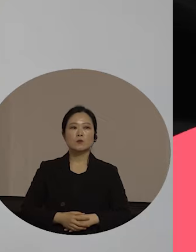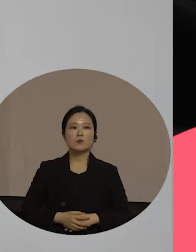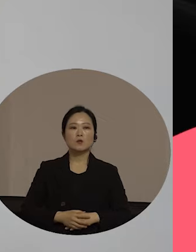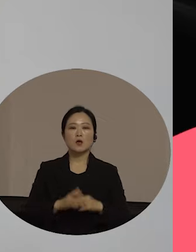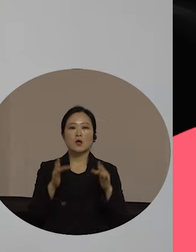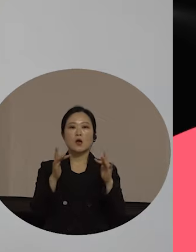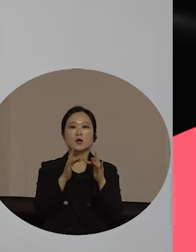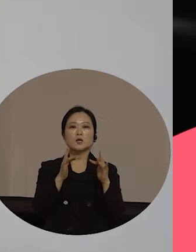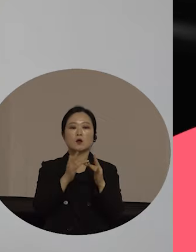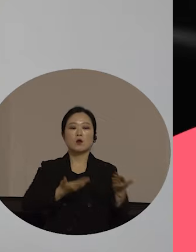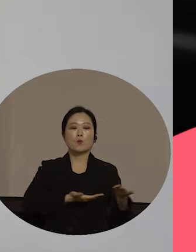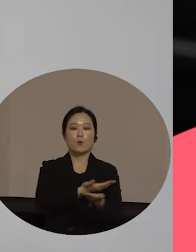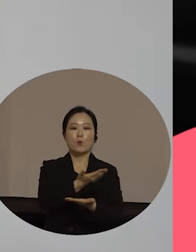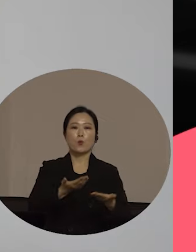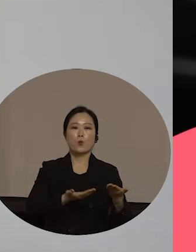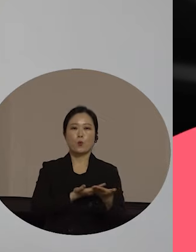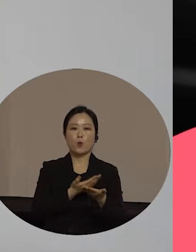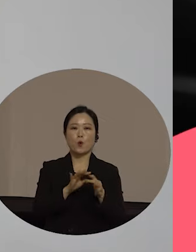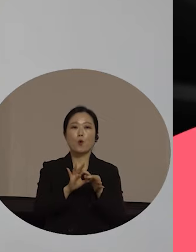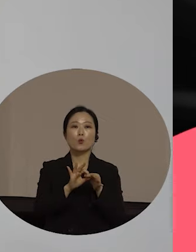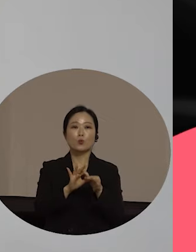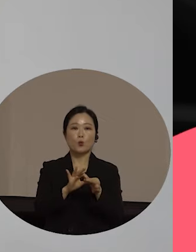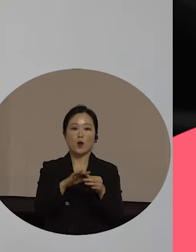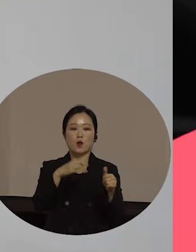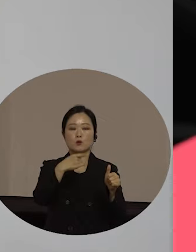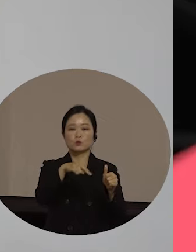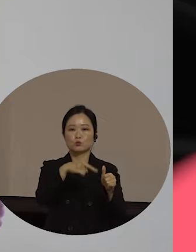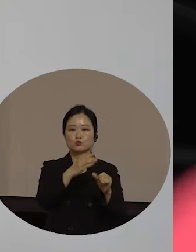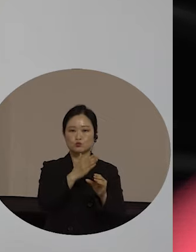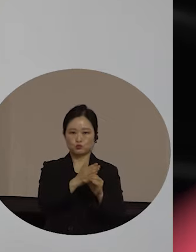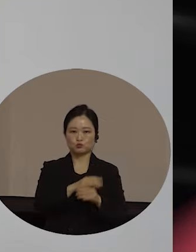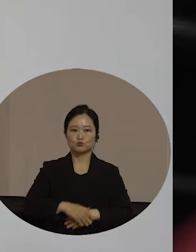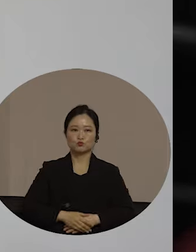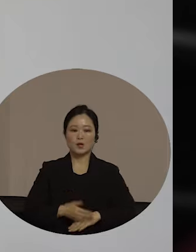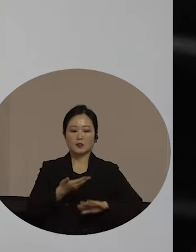and appreciation for diverse cultures.